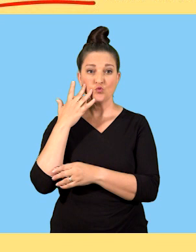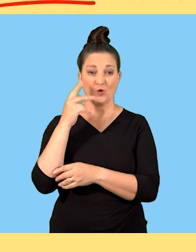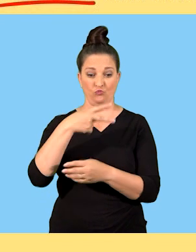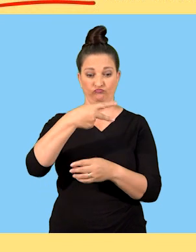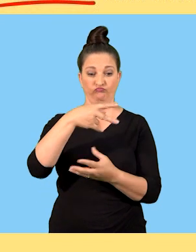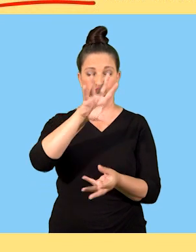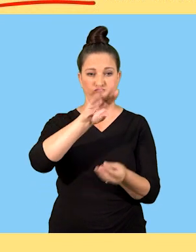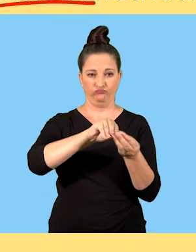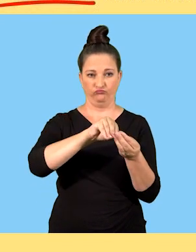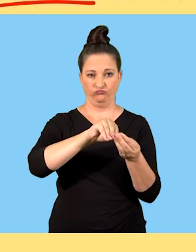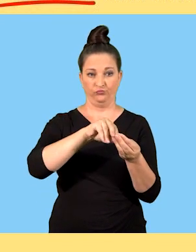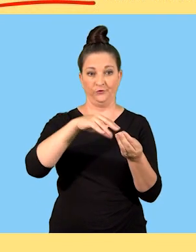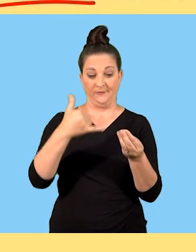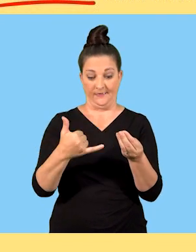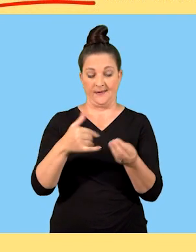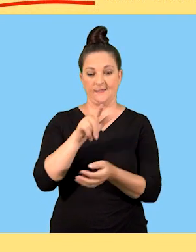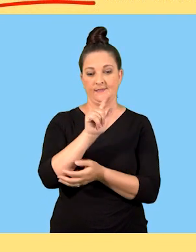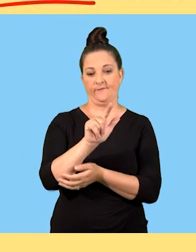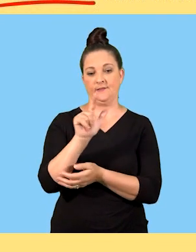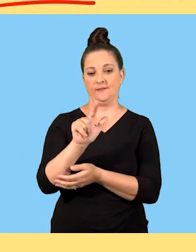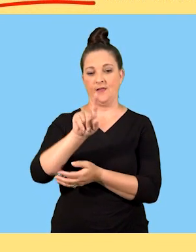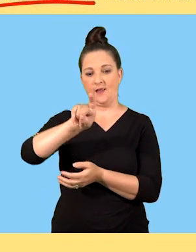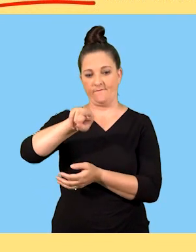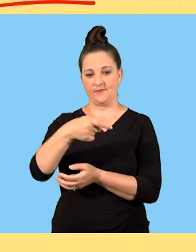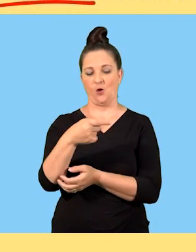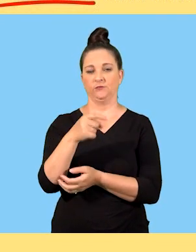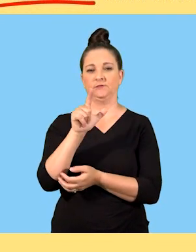10,500. If I add these two amounts, I now have